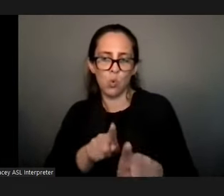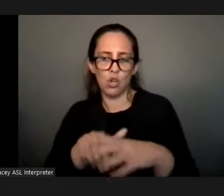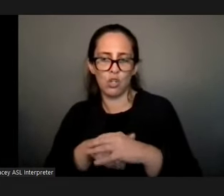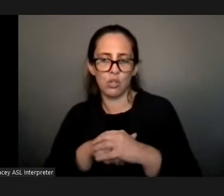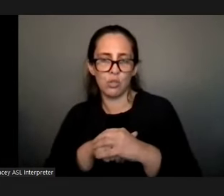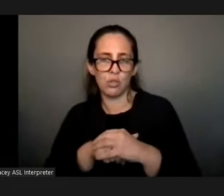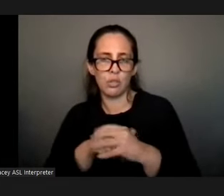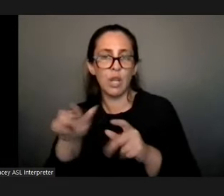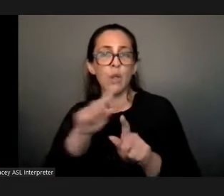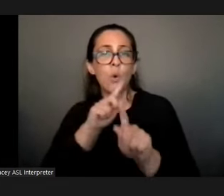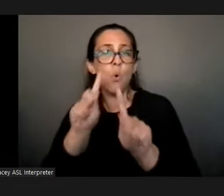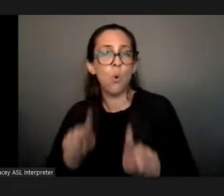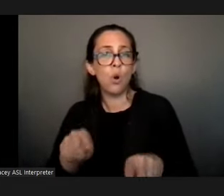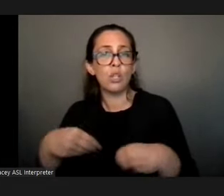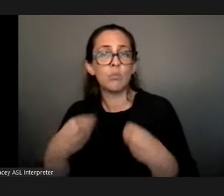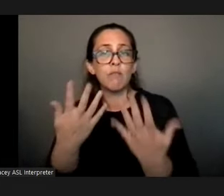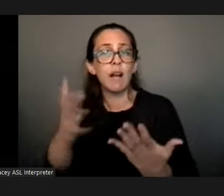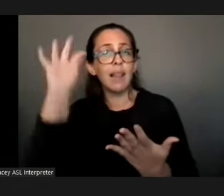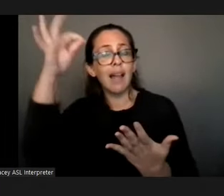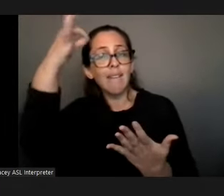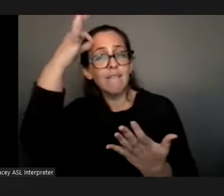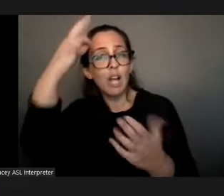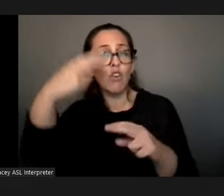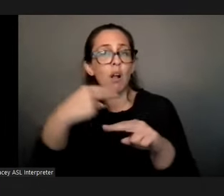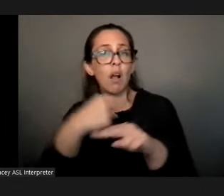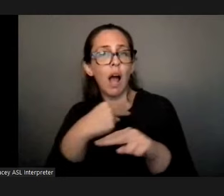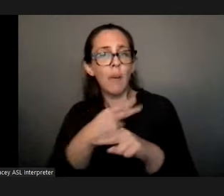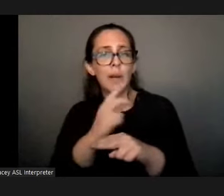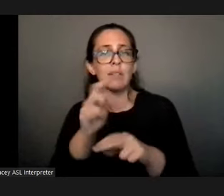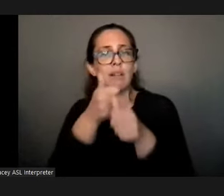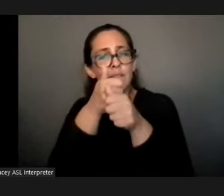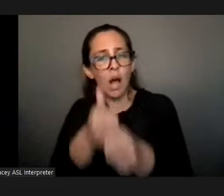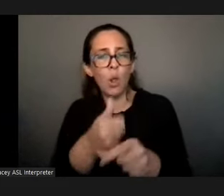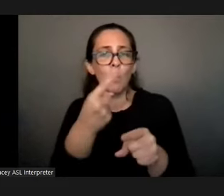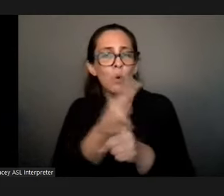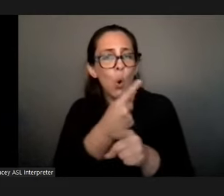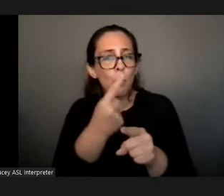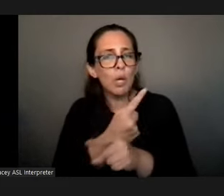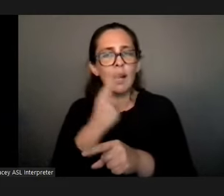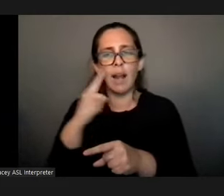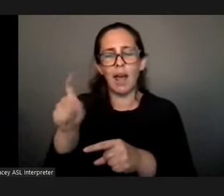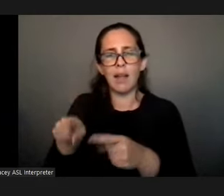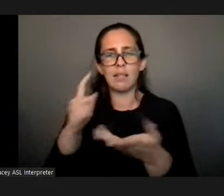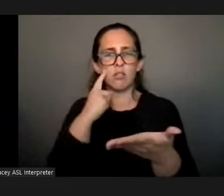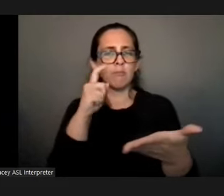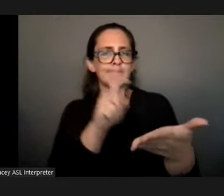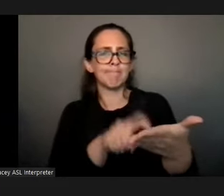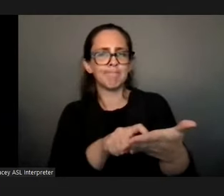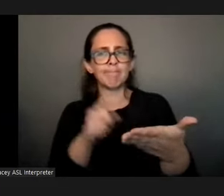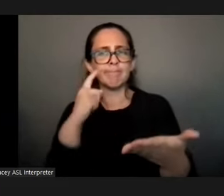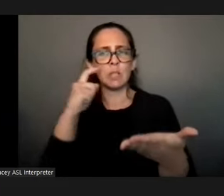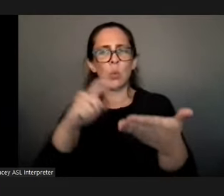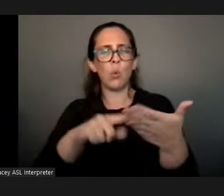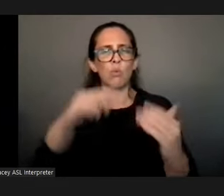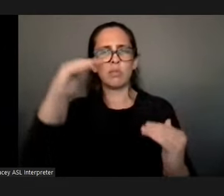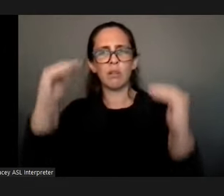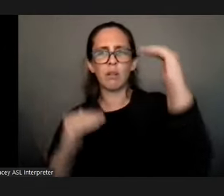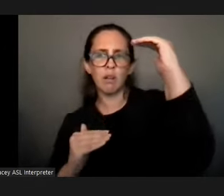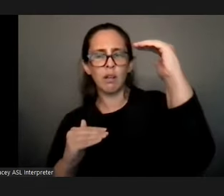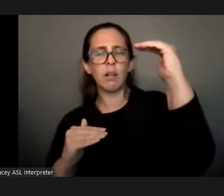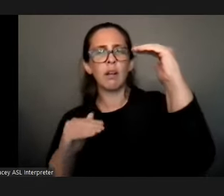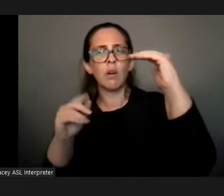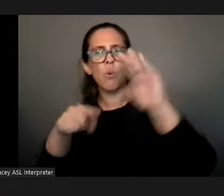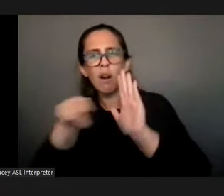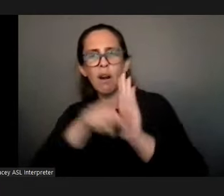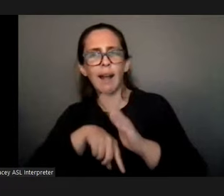orders provide that Federal Highway Administration take the appropriate and necessary steps to identify and address disproportionately high and adverse effects of